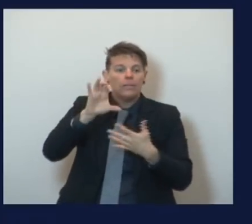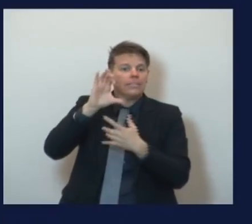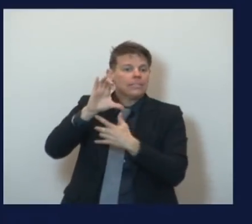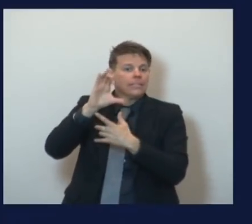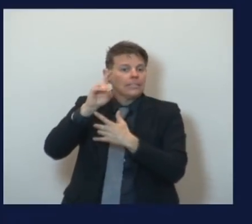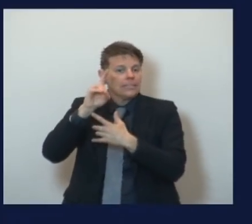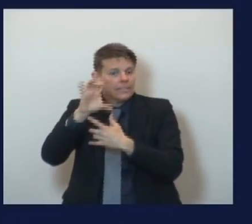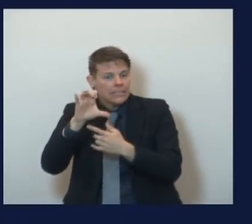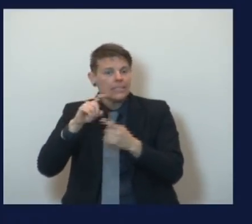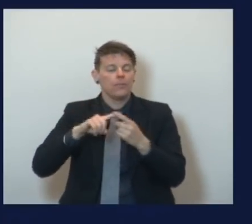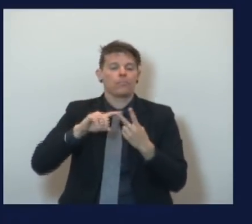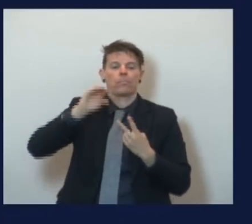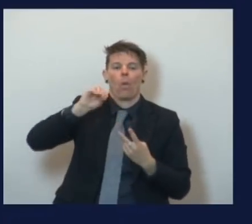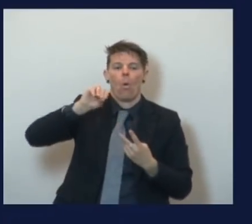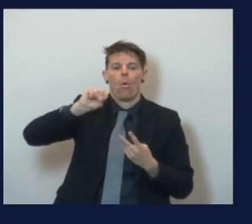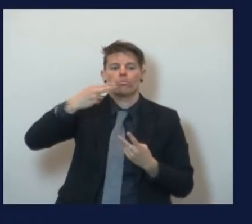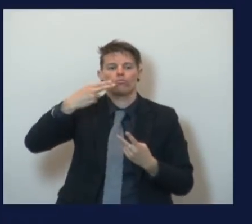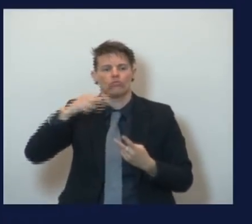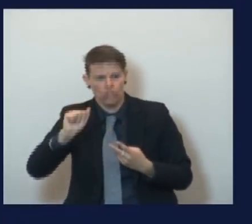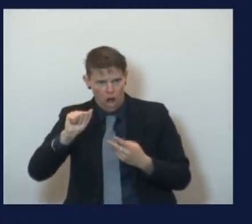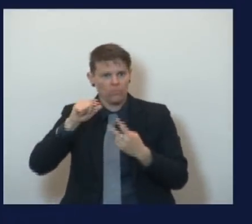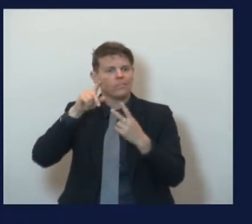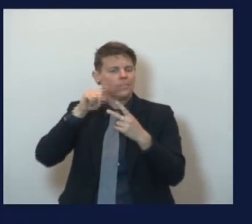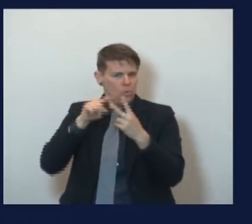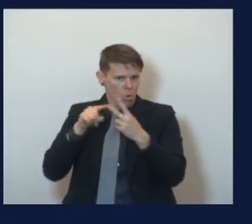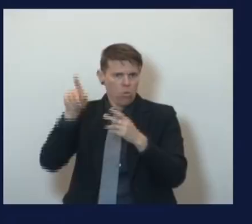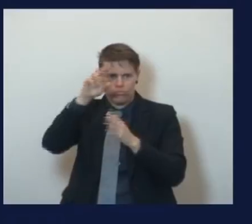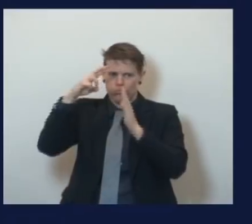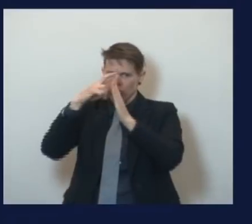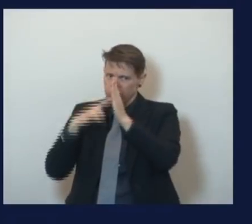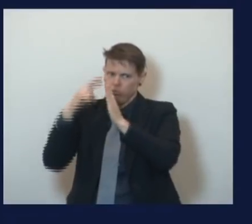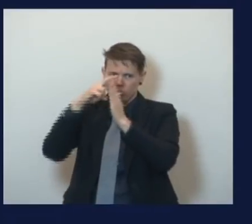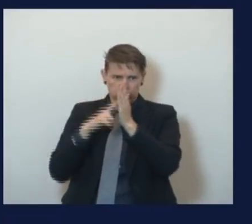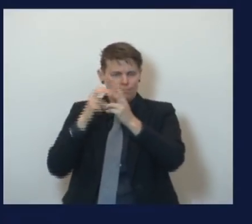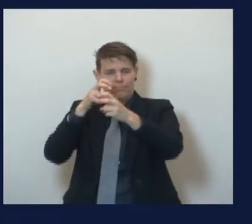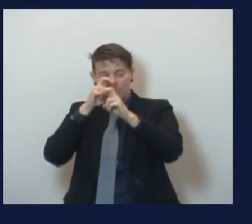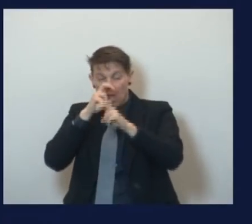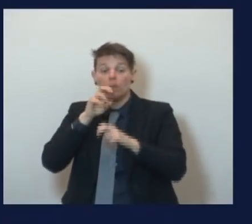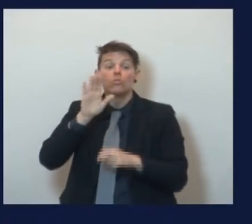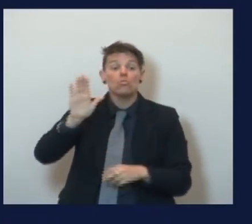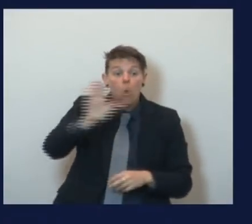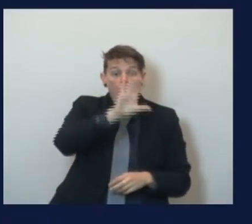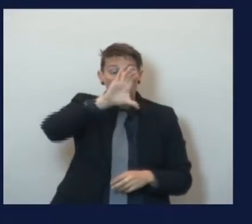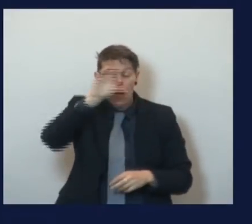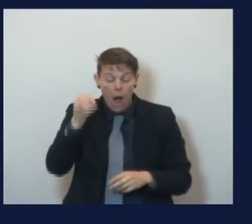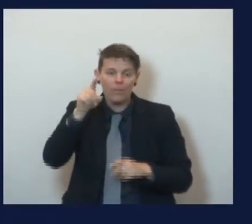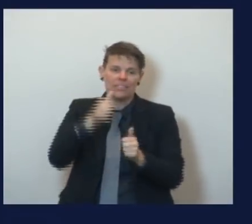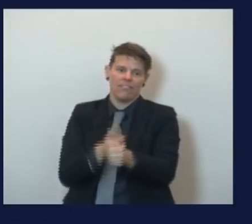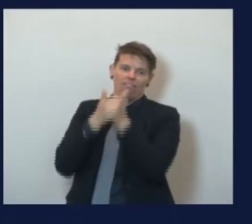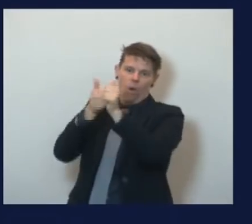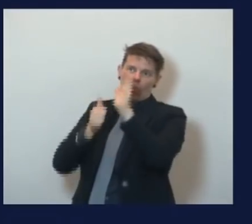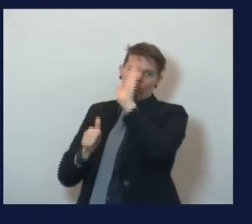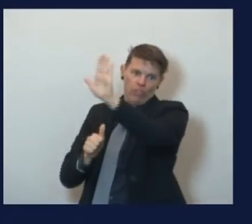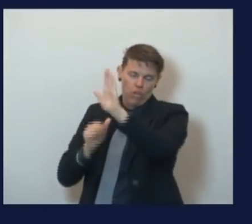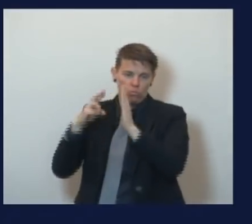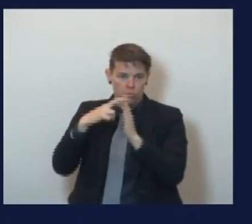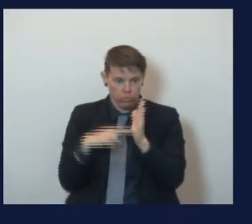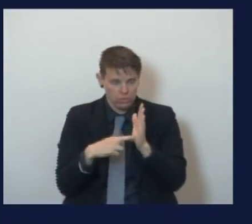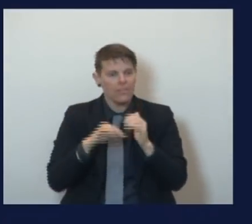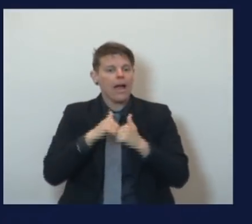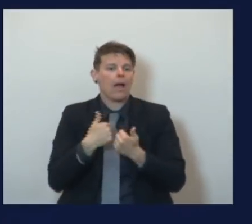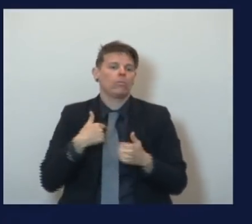I need employers to lean in and meet them all. This is how you keep New Mexico safe. Next slide. All